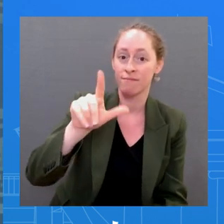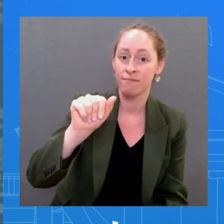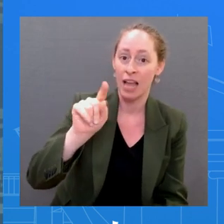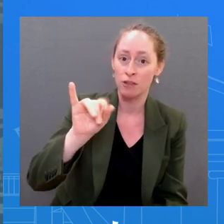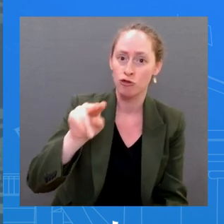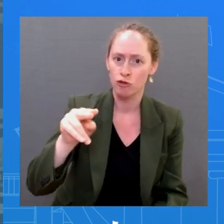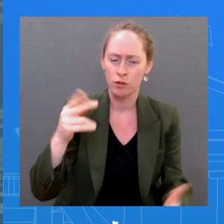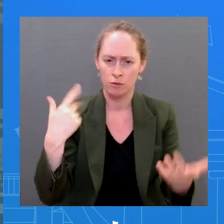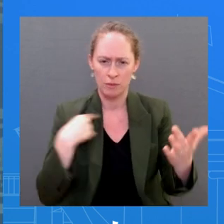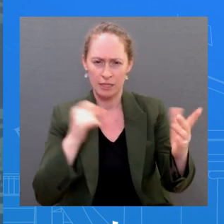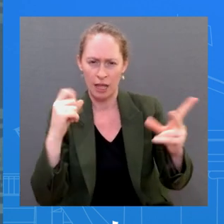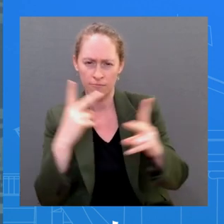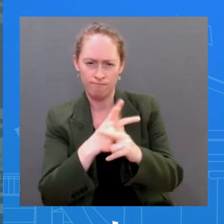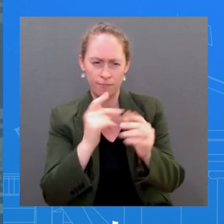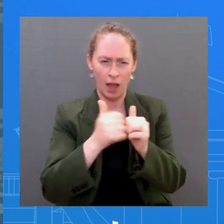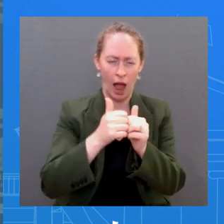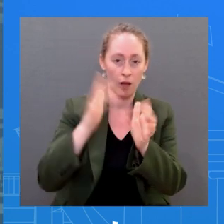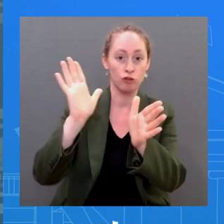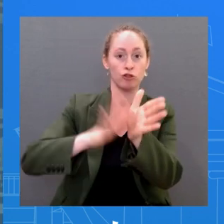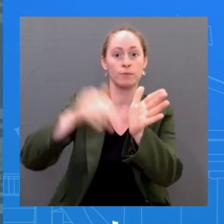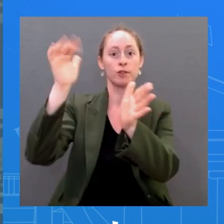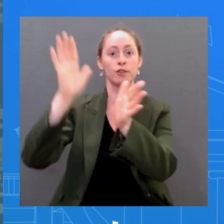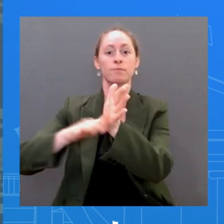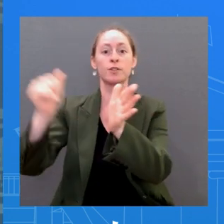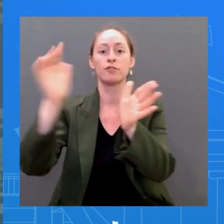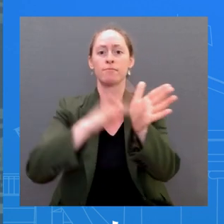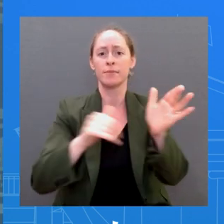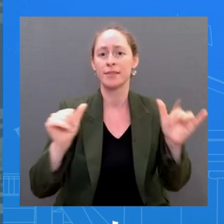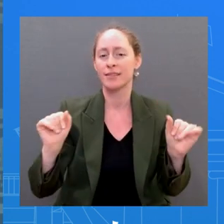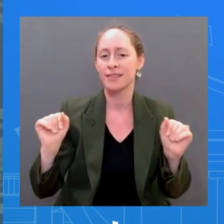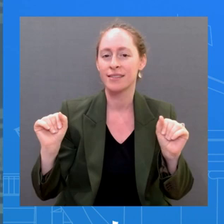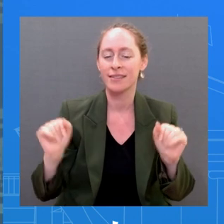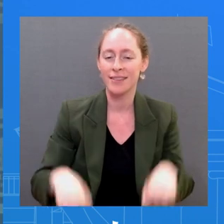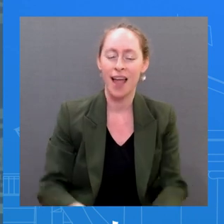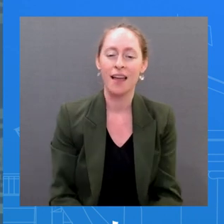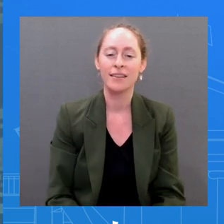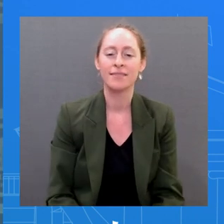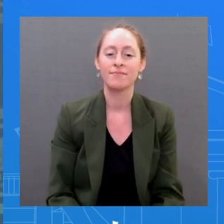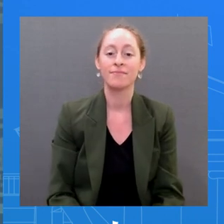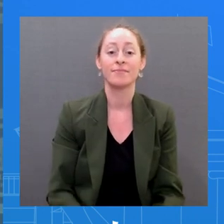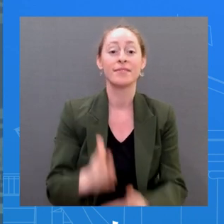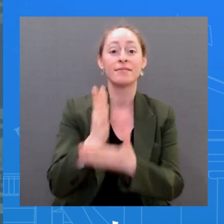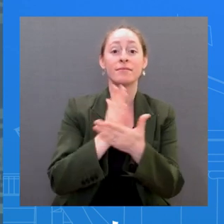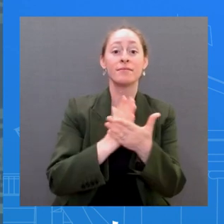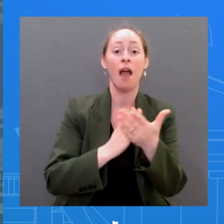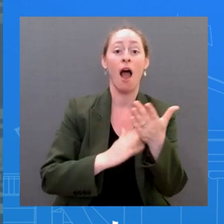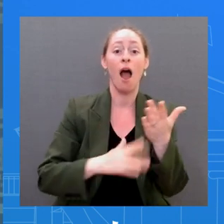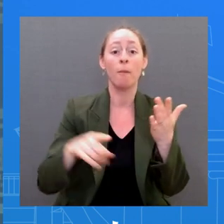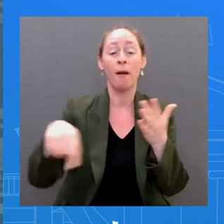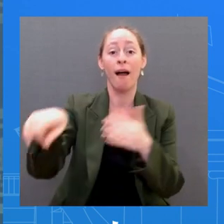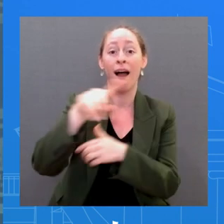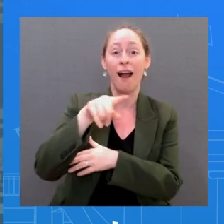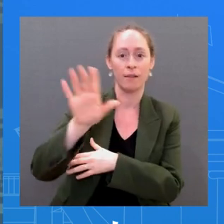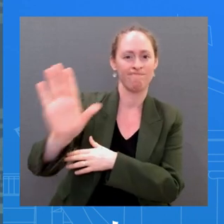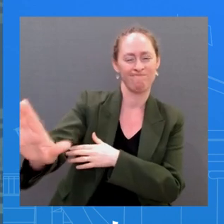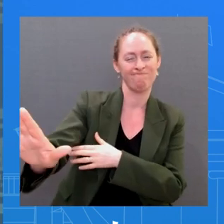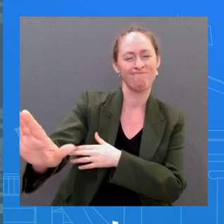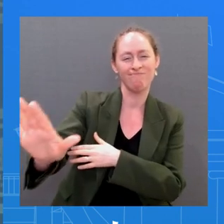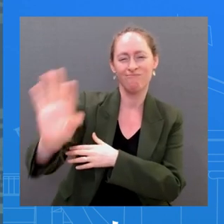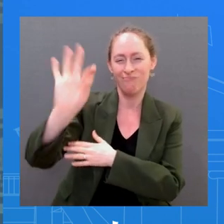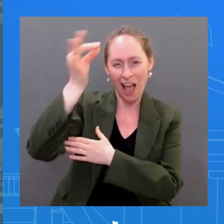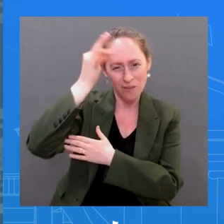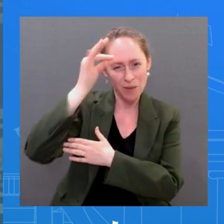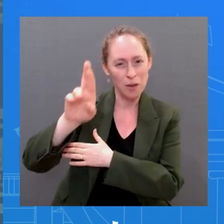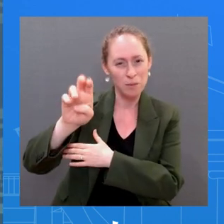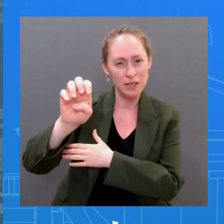the Federal Reserve. They have the monetary policies to deal with have the best tools to make sure that we